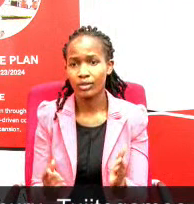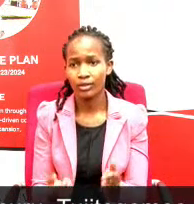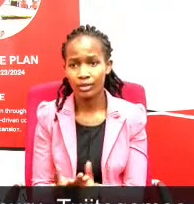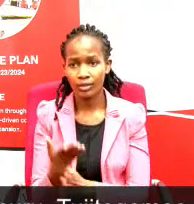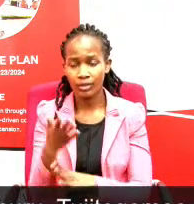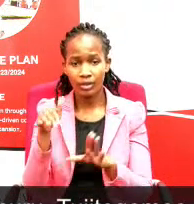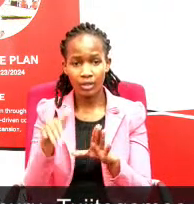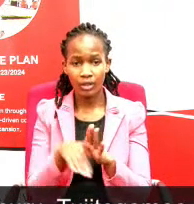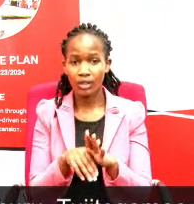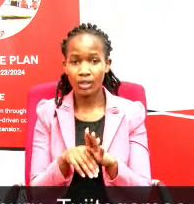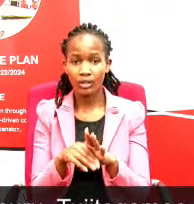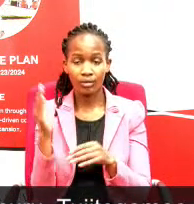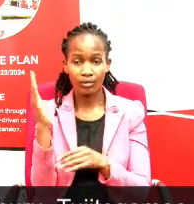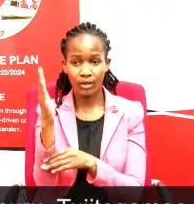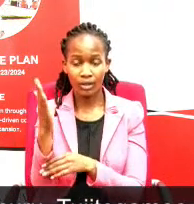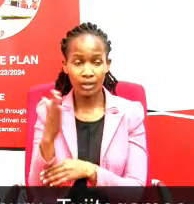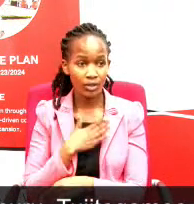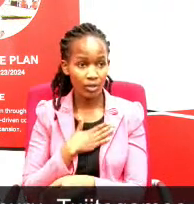trade facilitation.